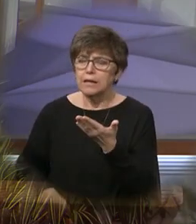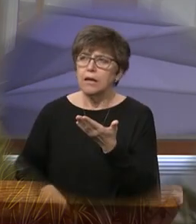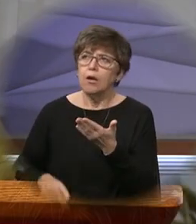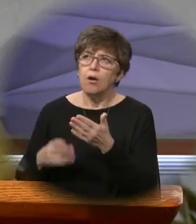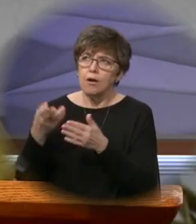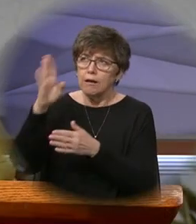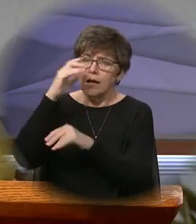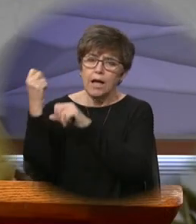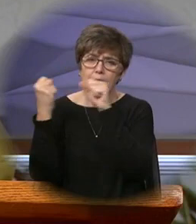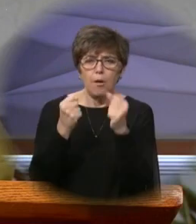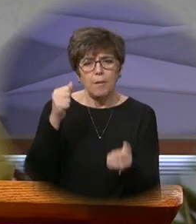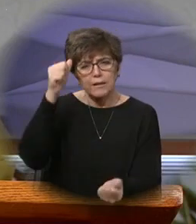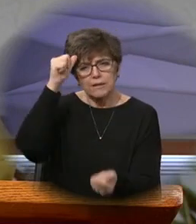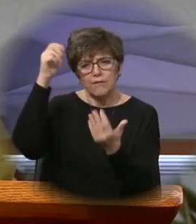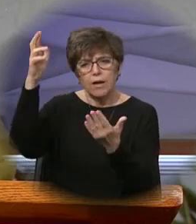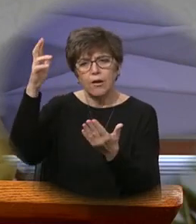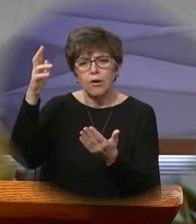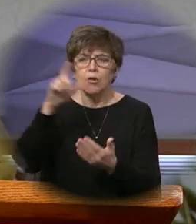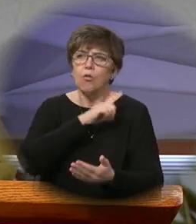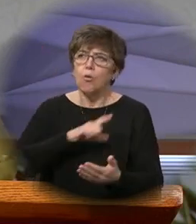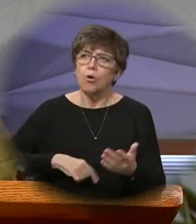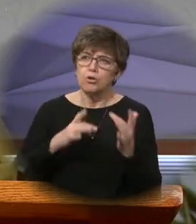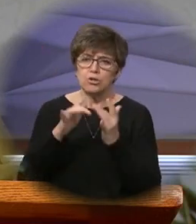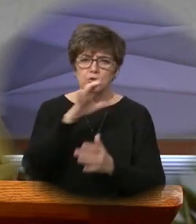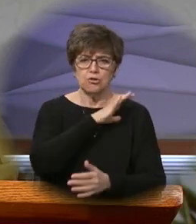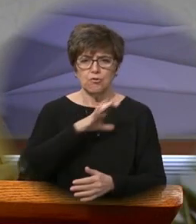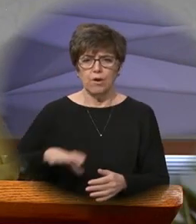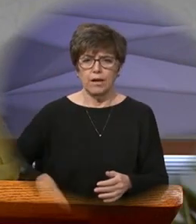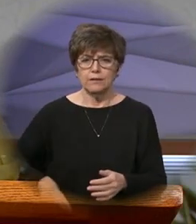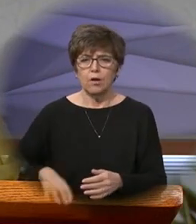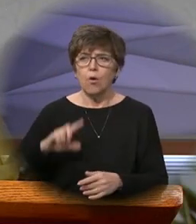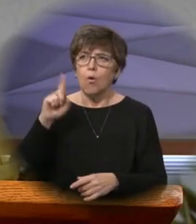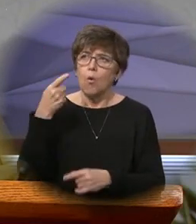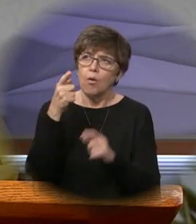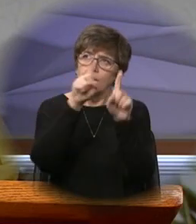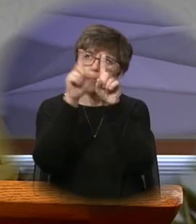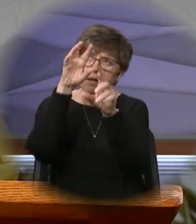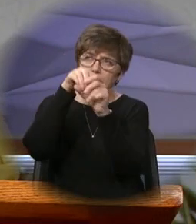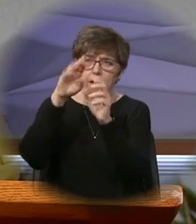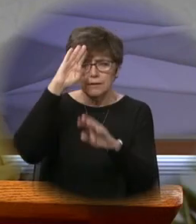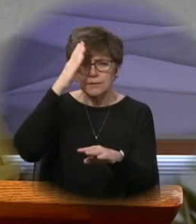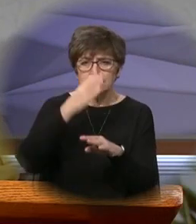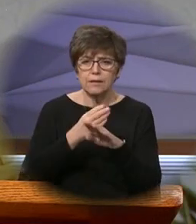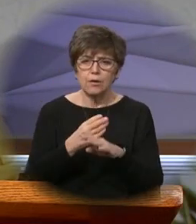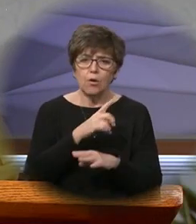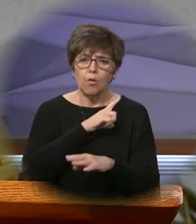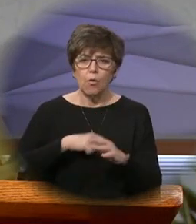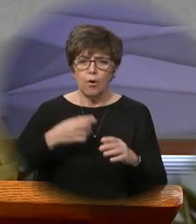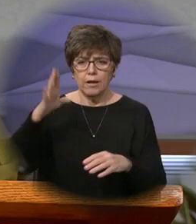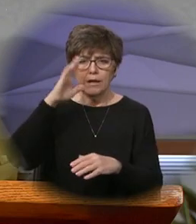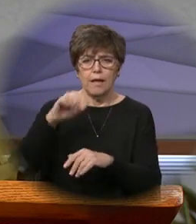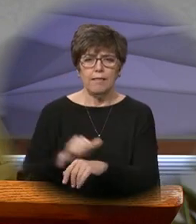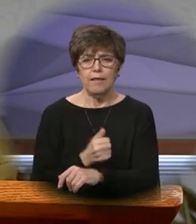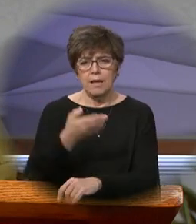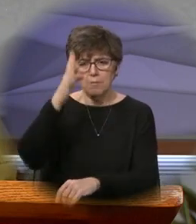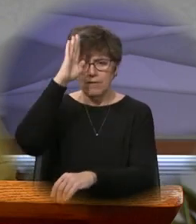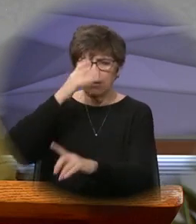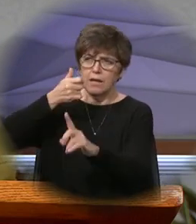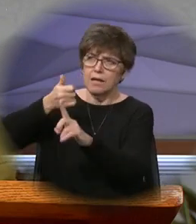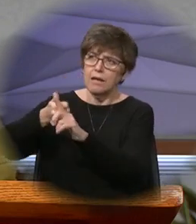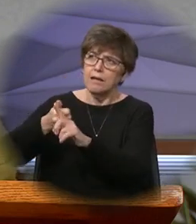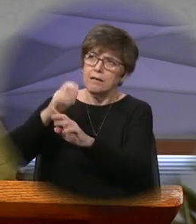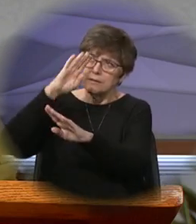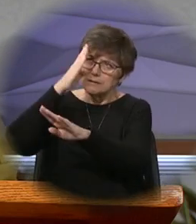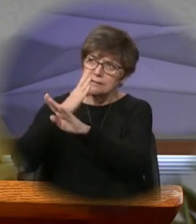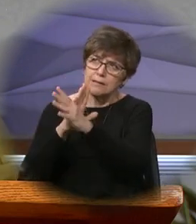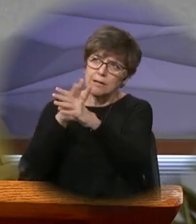O God, almighty Father, Lord Jesus Christ, only begotten Son, Lord God, Lamb of God, Son